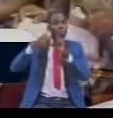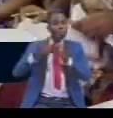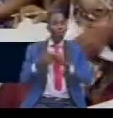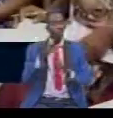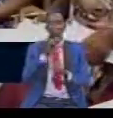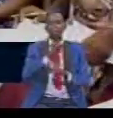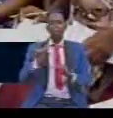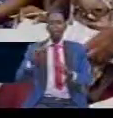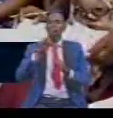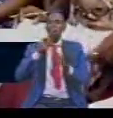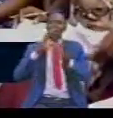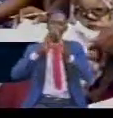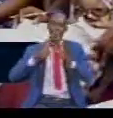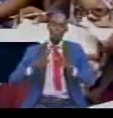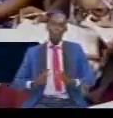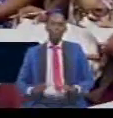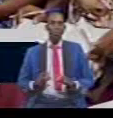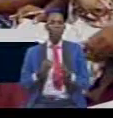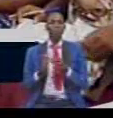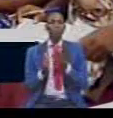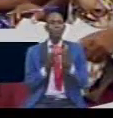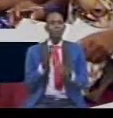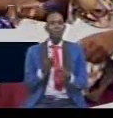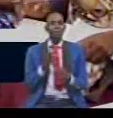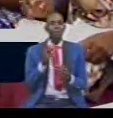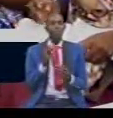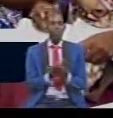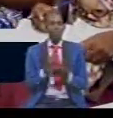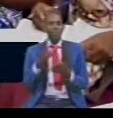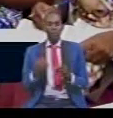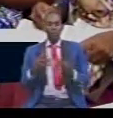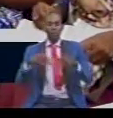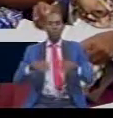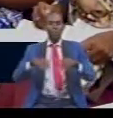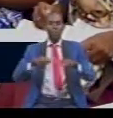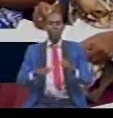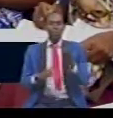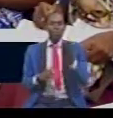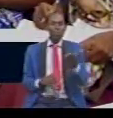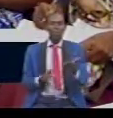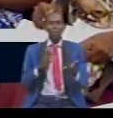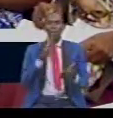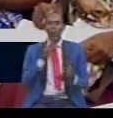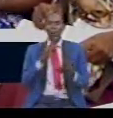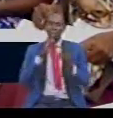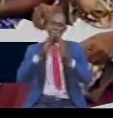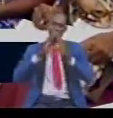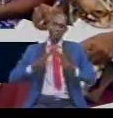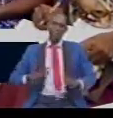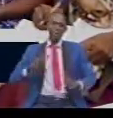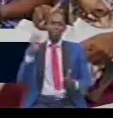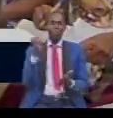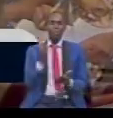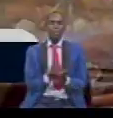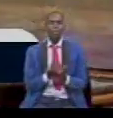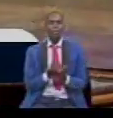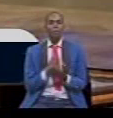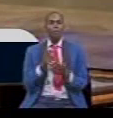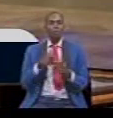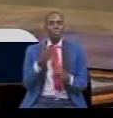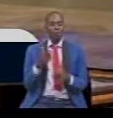calm, so that the waves thereof are still.